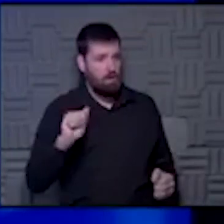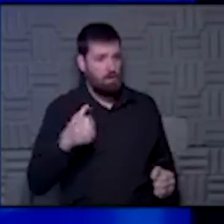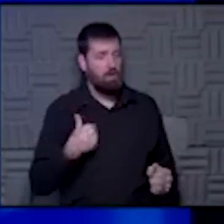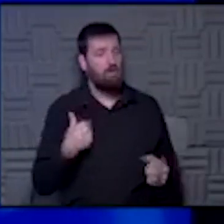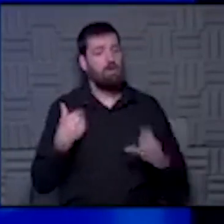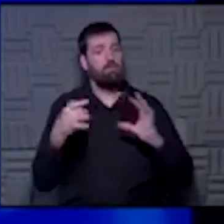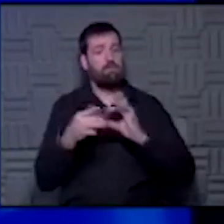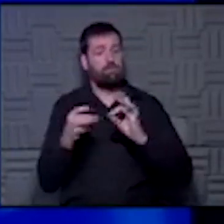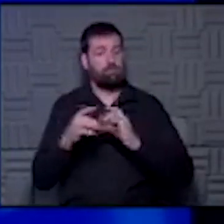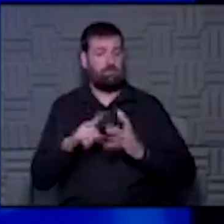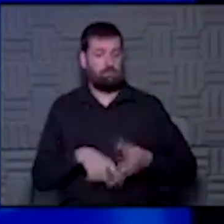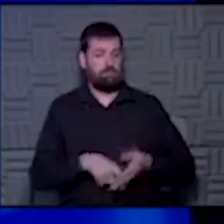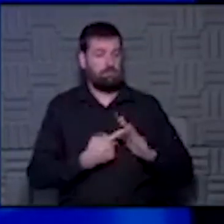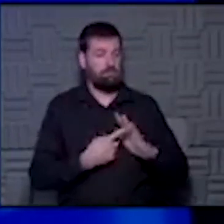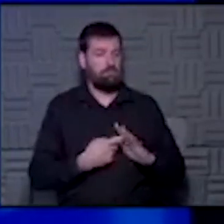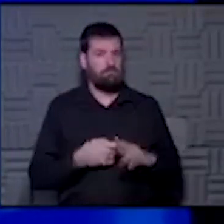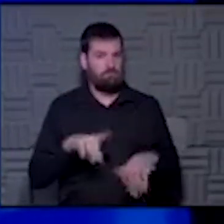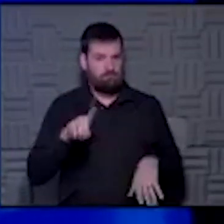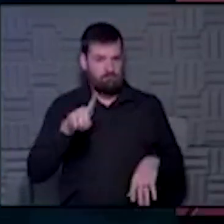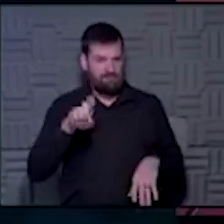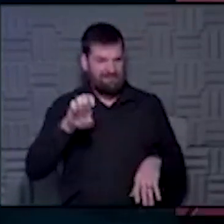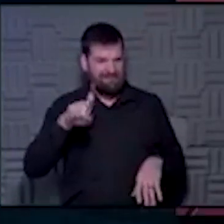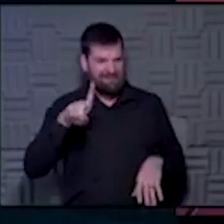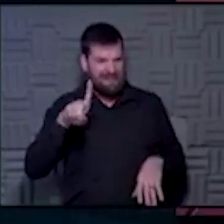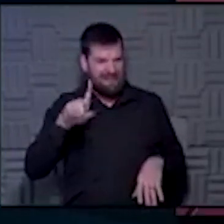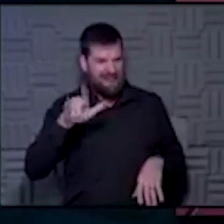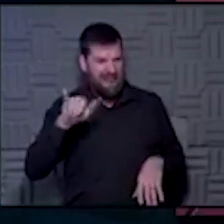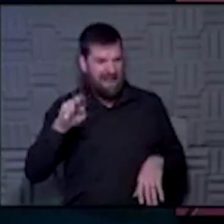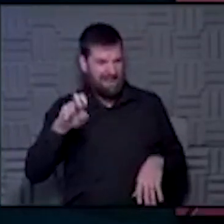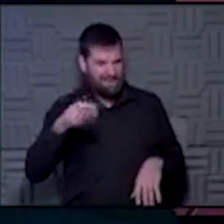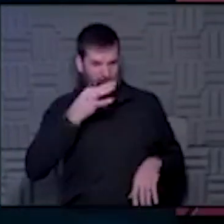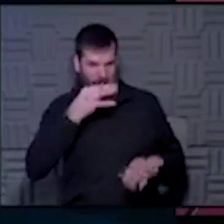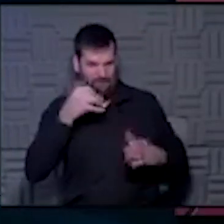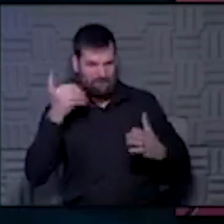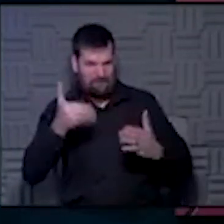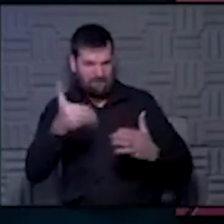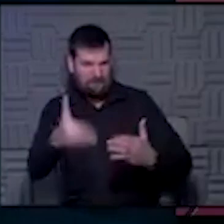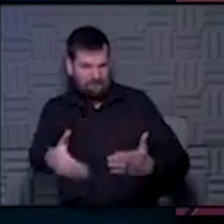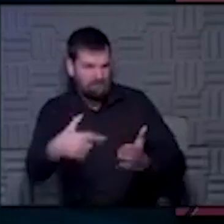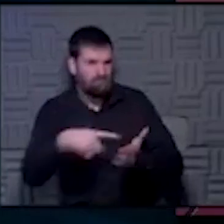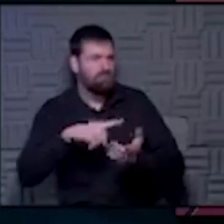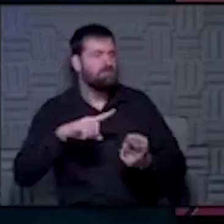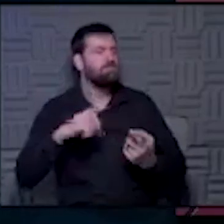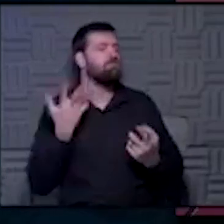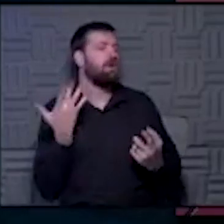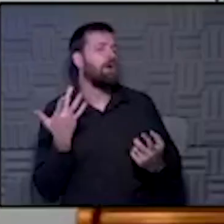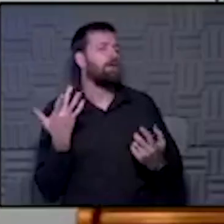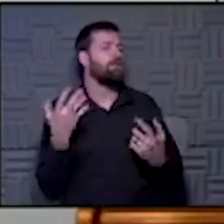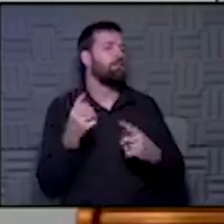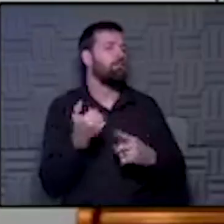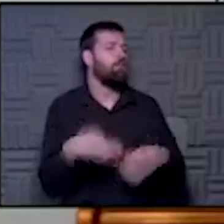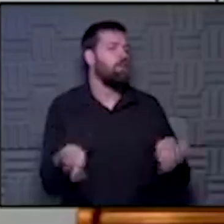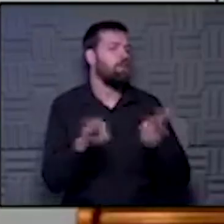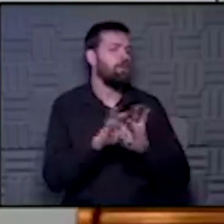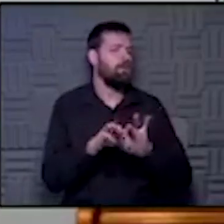the onset that there's a deadline looming. Do you want to tell us a little bit about that and why it's important? You bet. So I'll